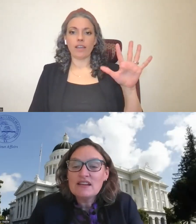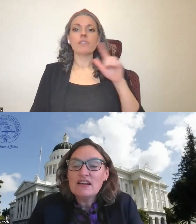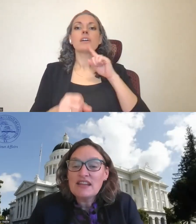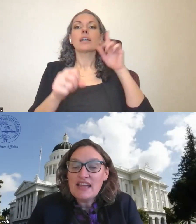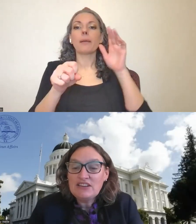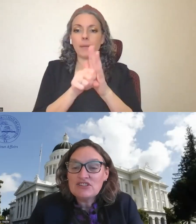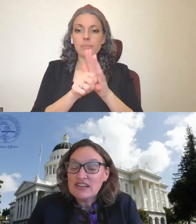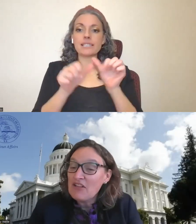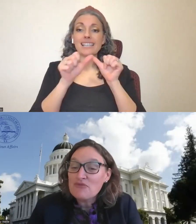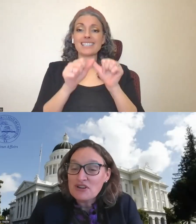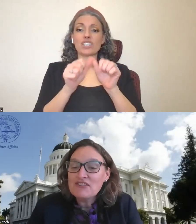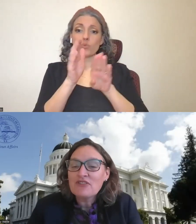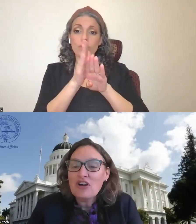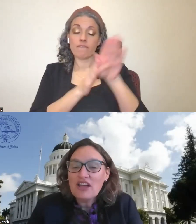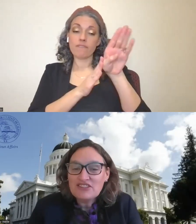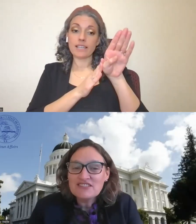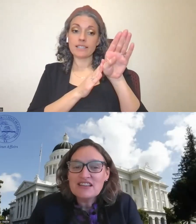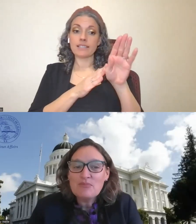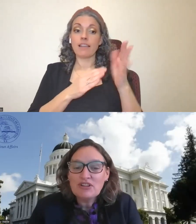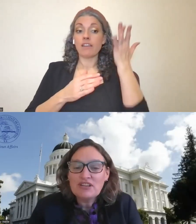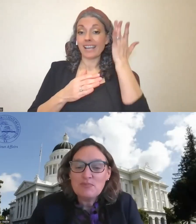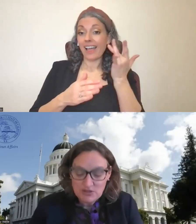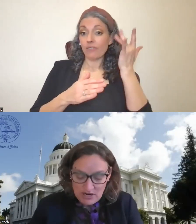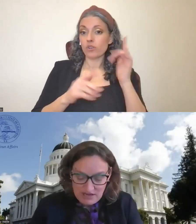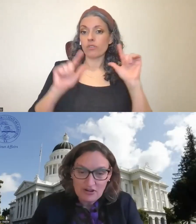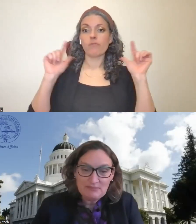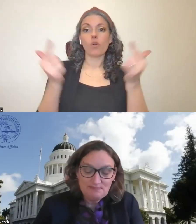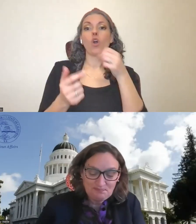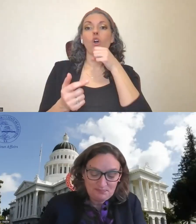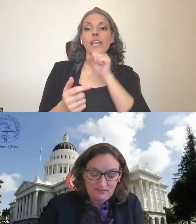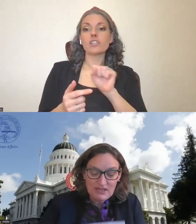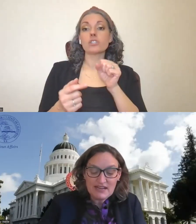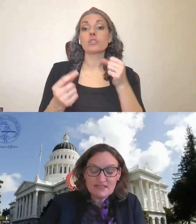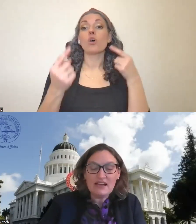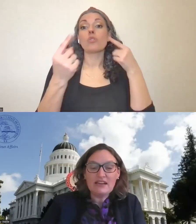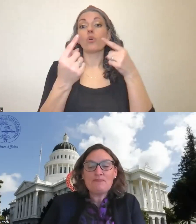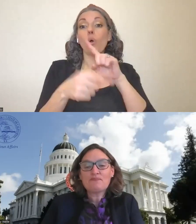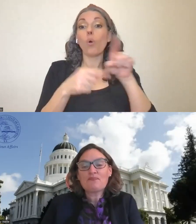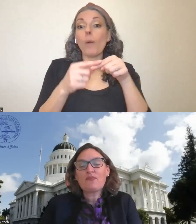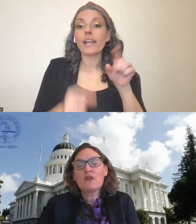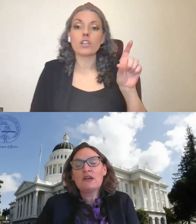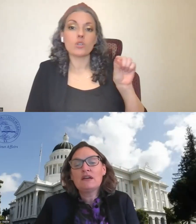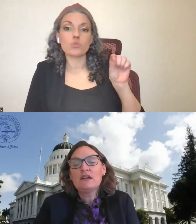advance a California for all ages and abilities by 2030. Next slide.